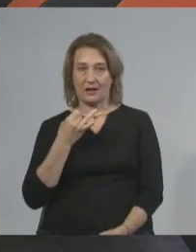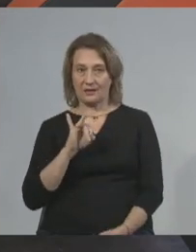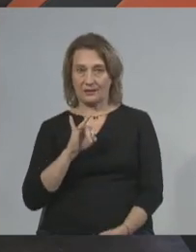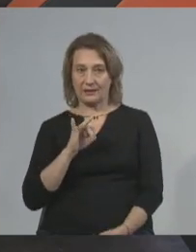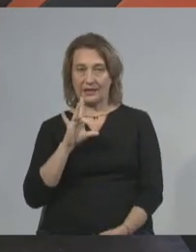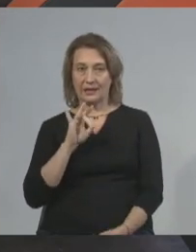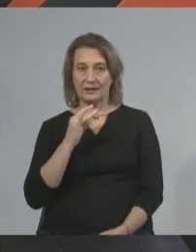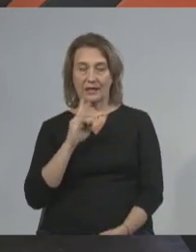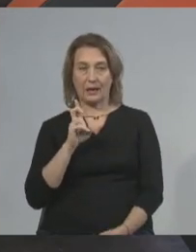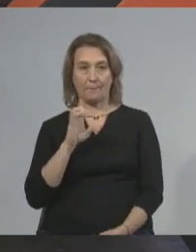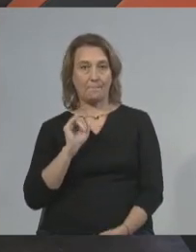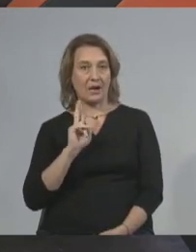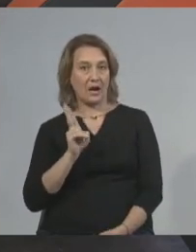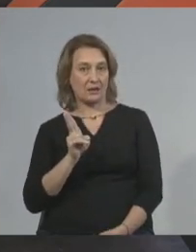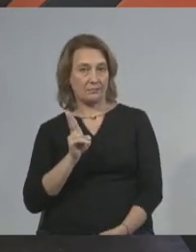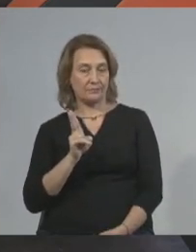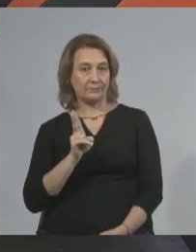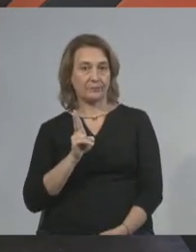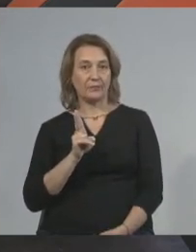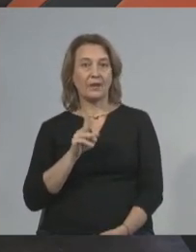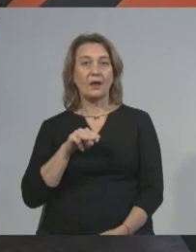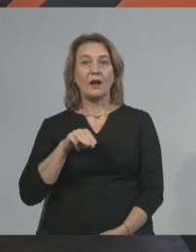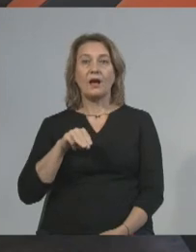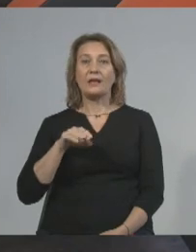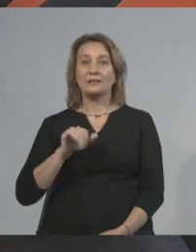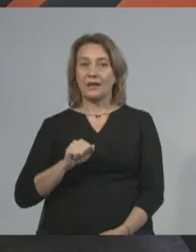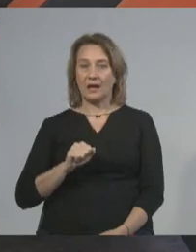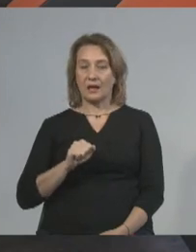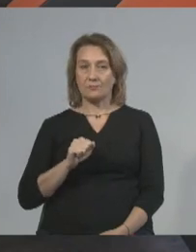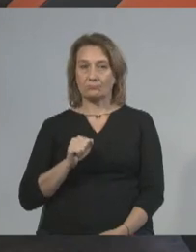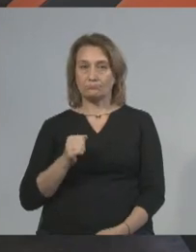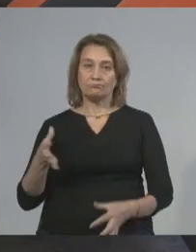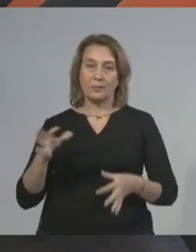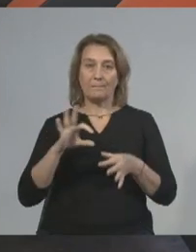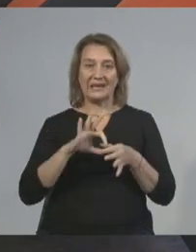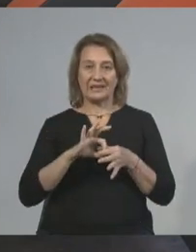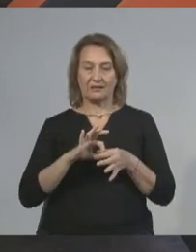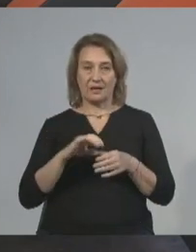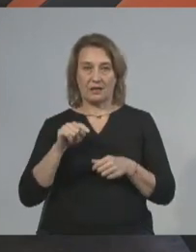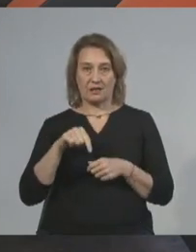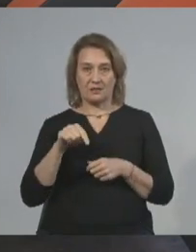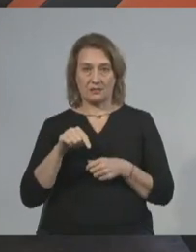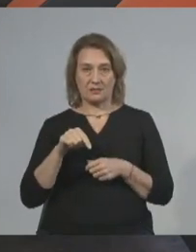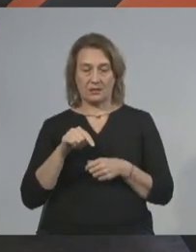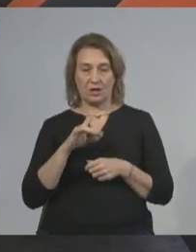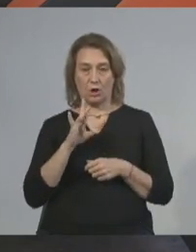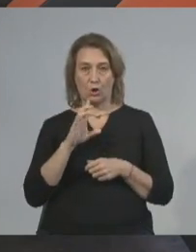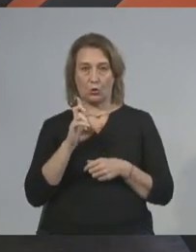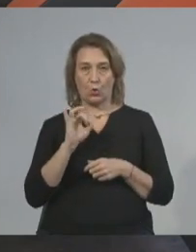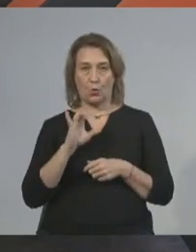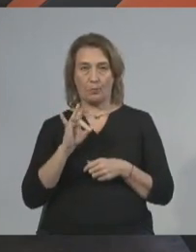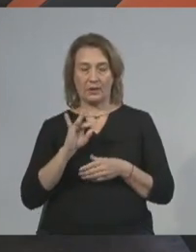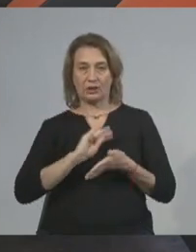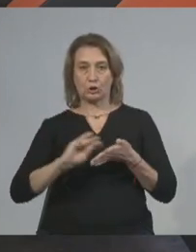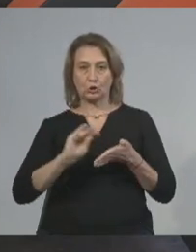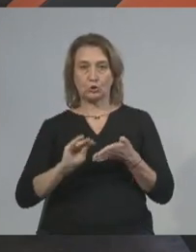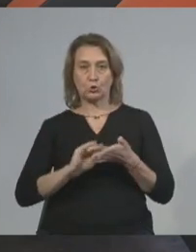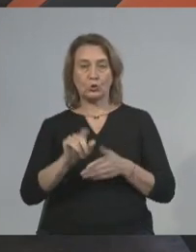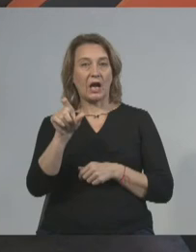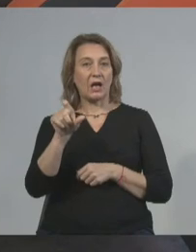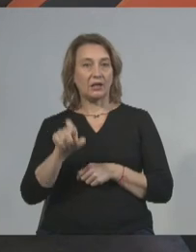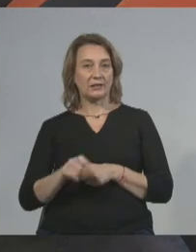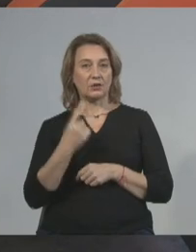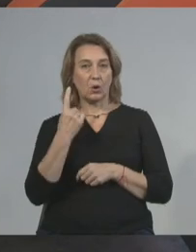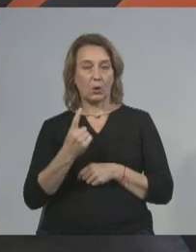we also have dmitry the parikh program director resident ukraine and we will be joined by robert van der